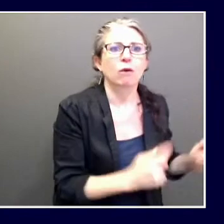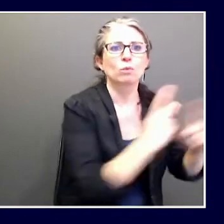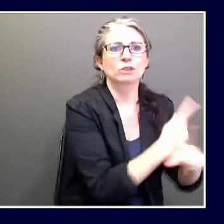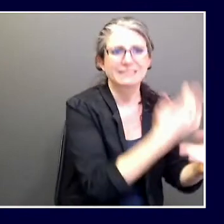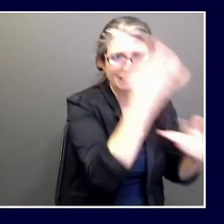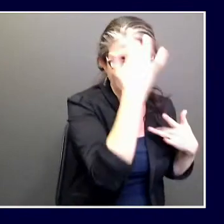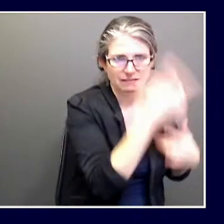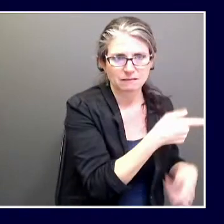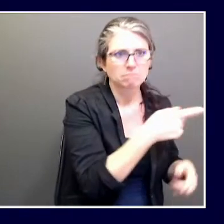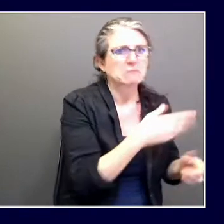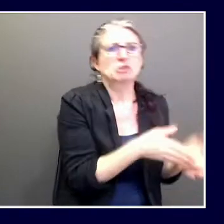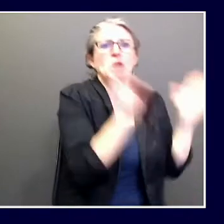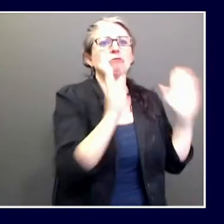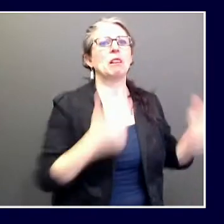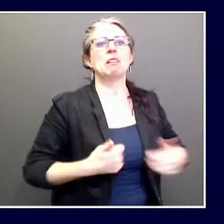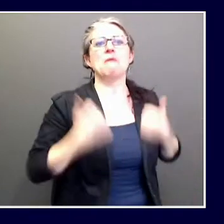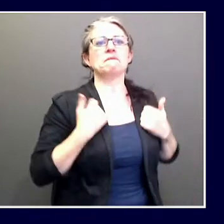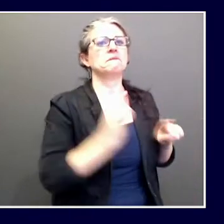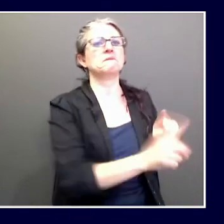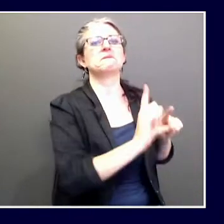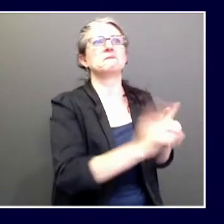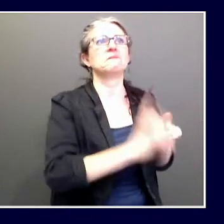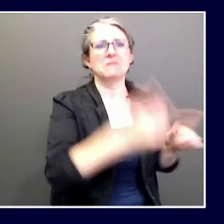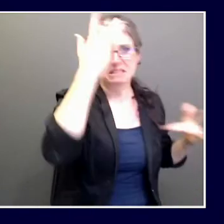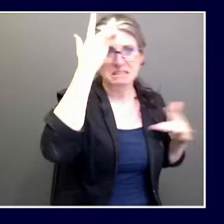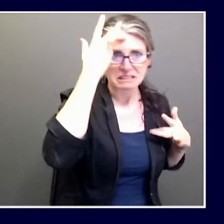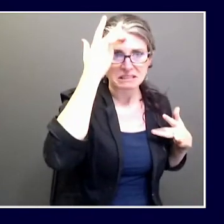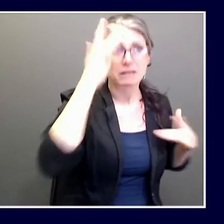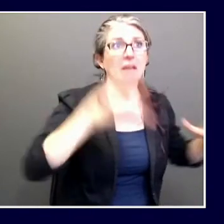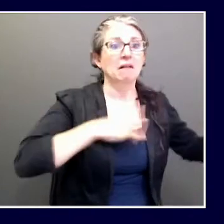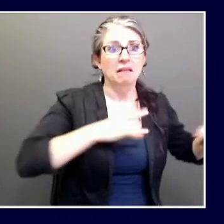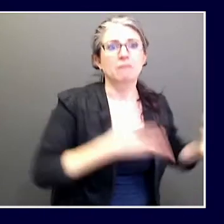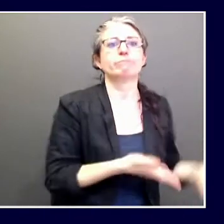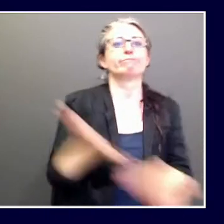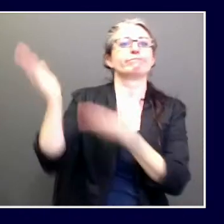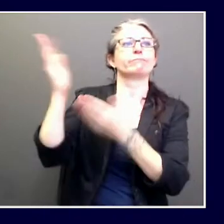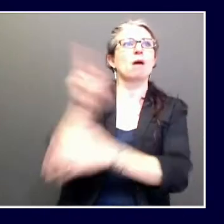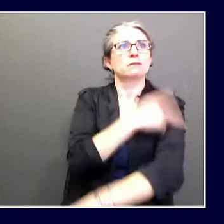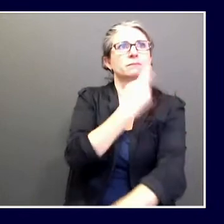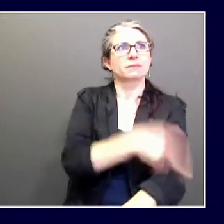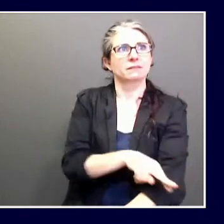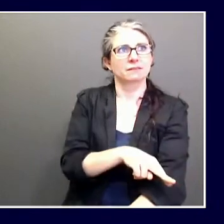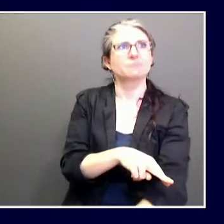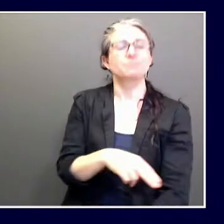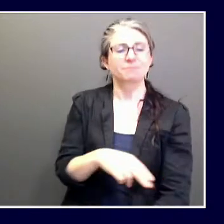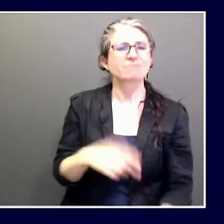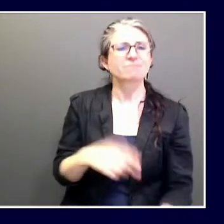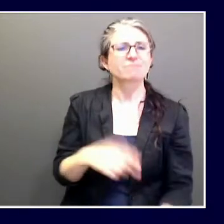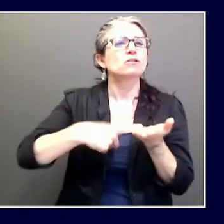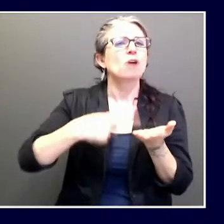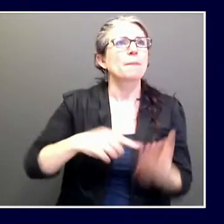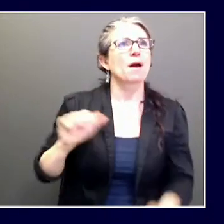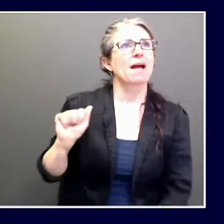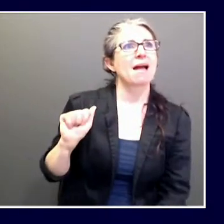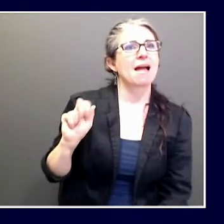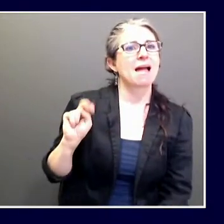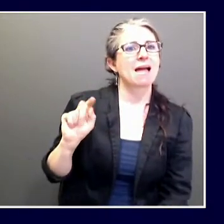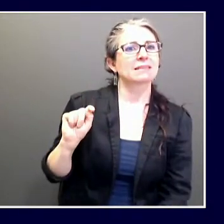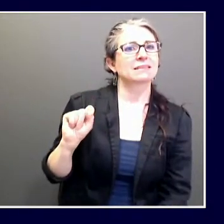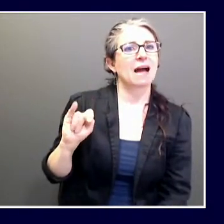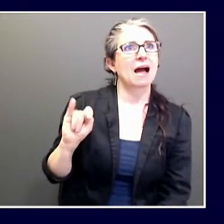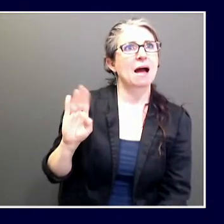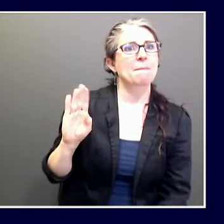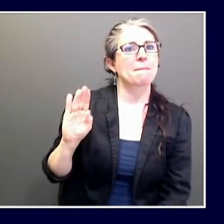currently available drugs like monoclonal antibodies still be as effective as they are right now? What